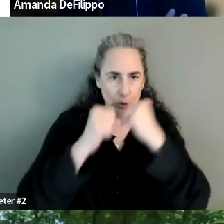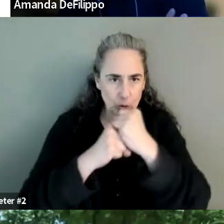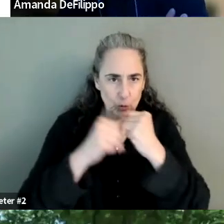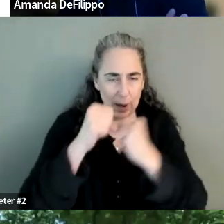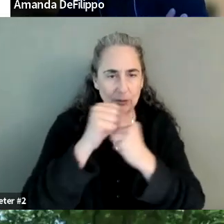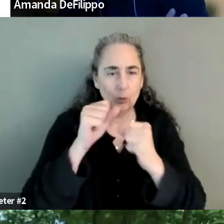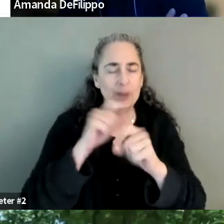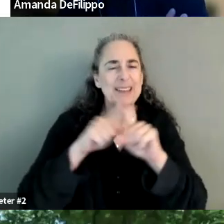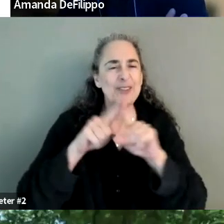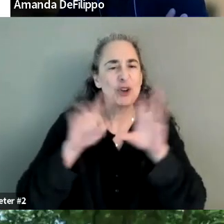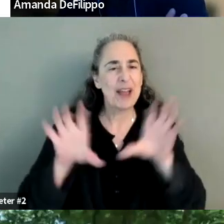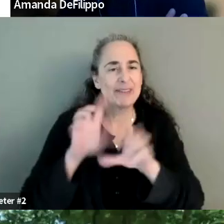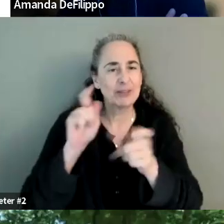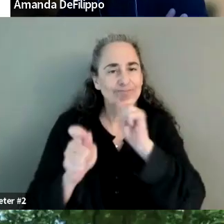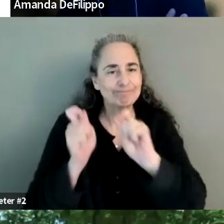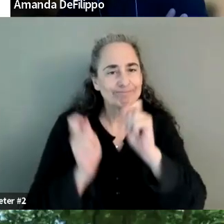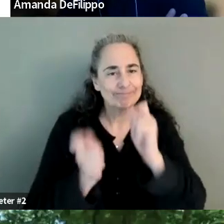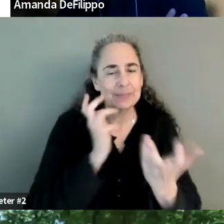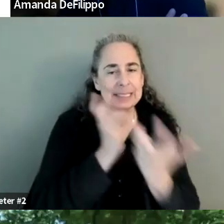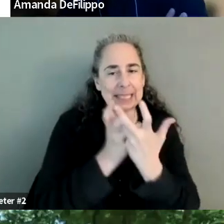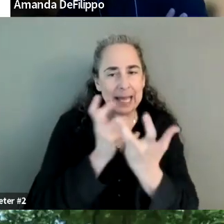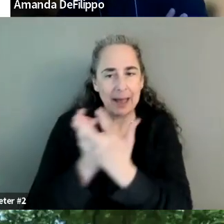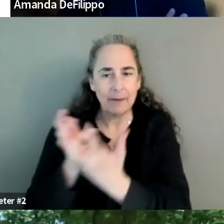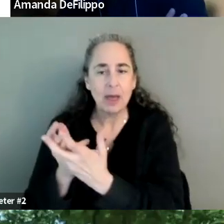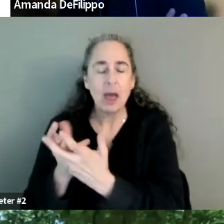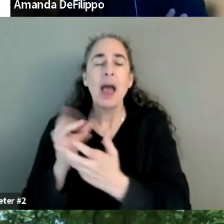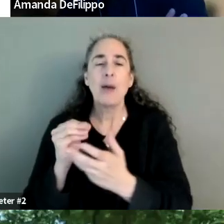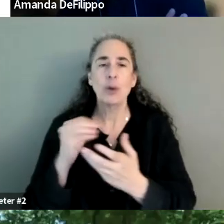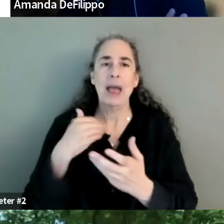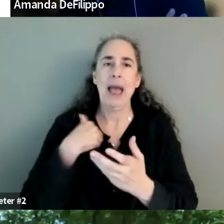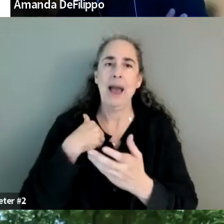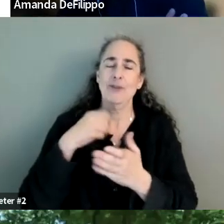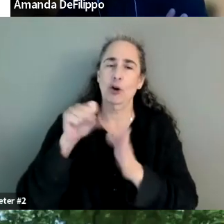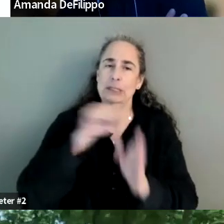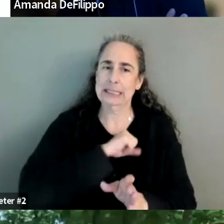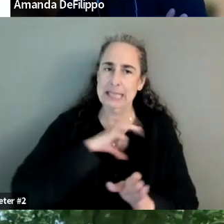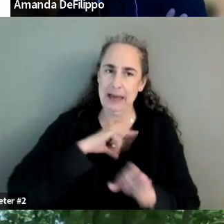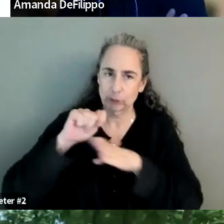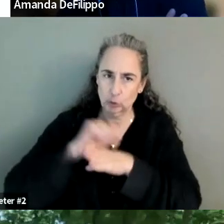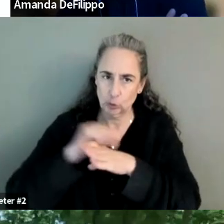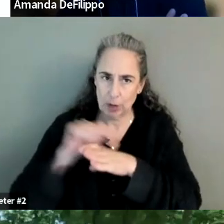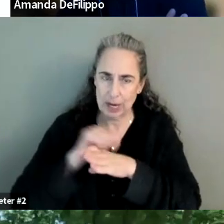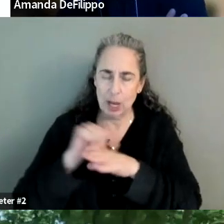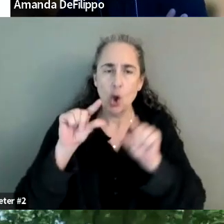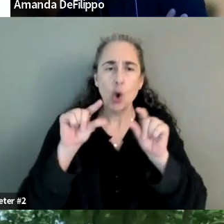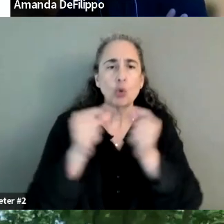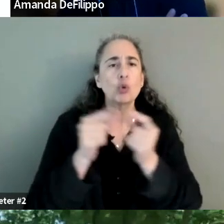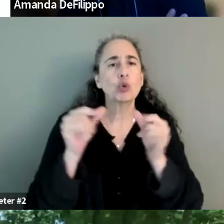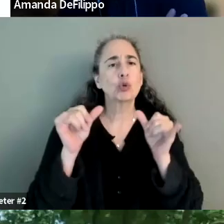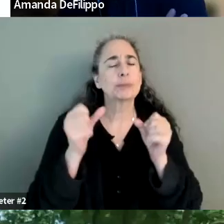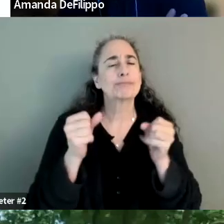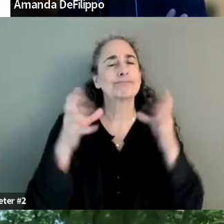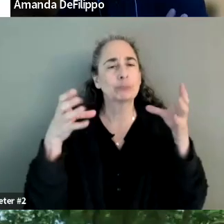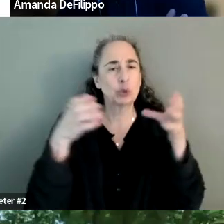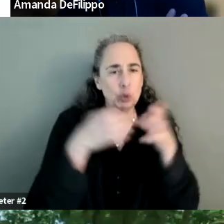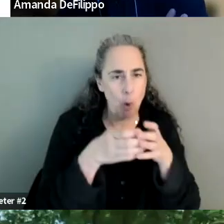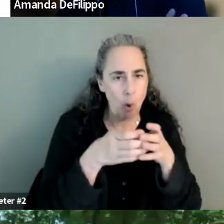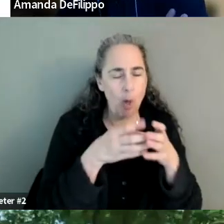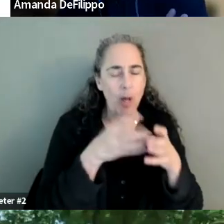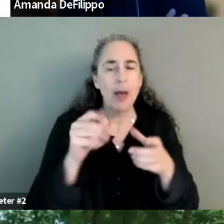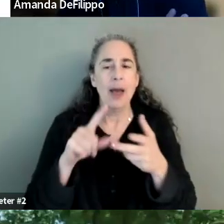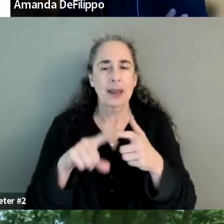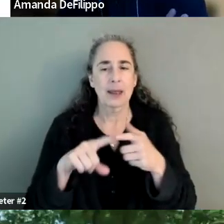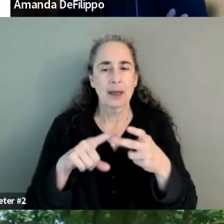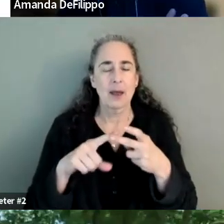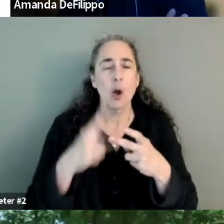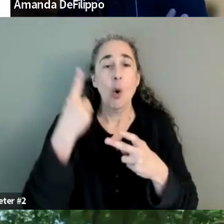adapted activities, and we utilize trained staff. We keep group sizes smaller, and we have a 1